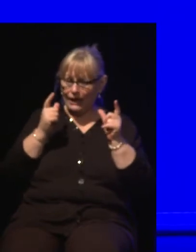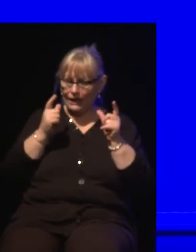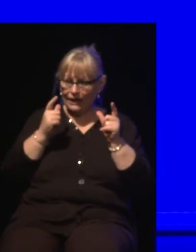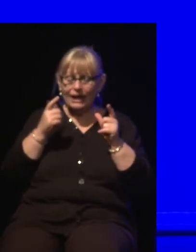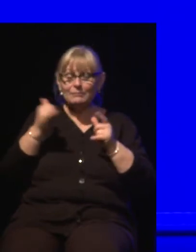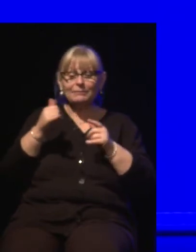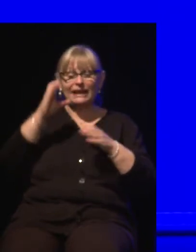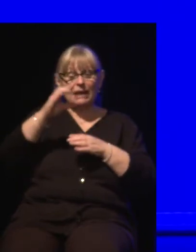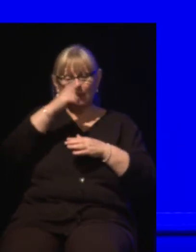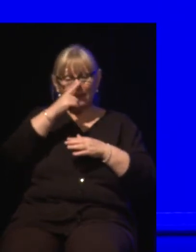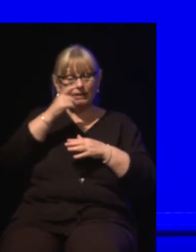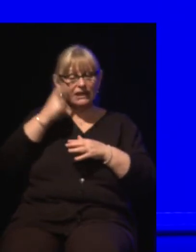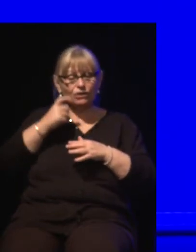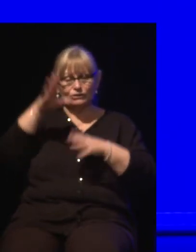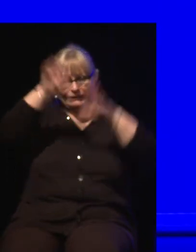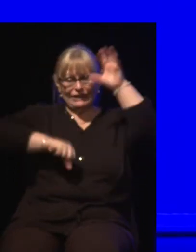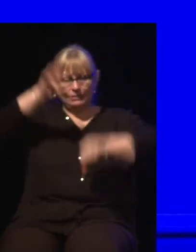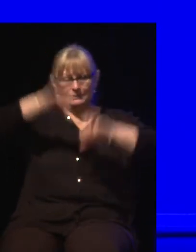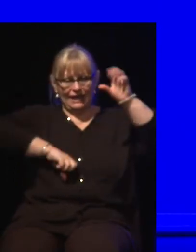to tear them down, like this one.